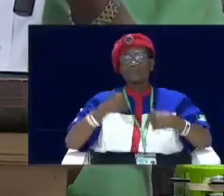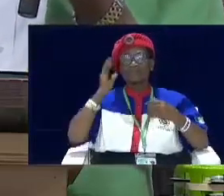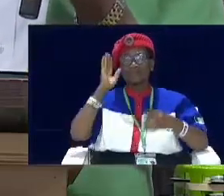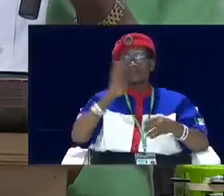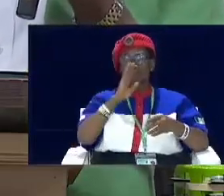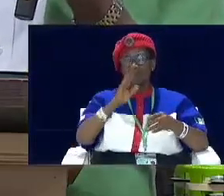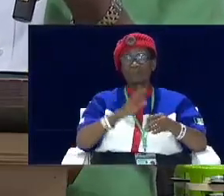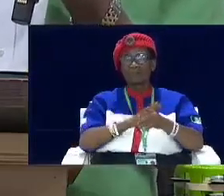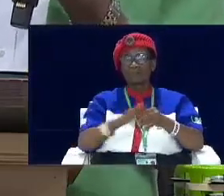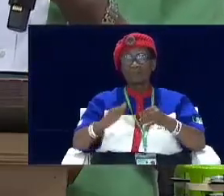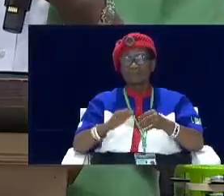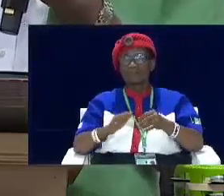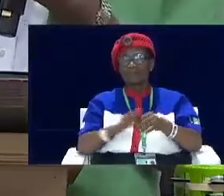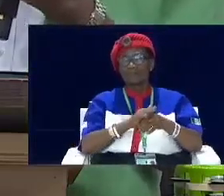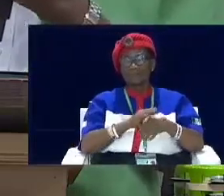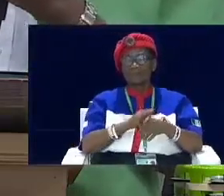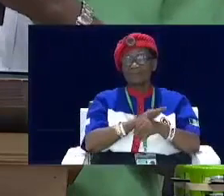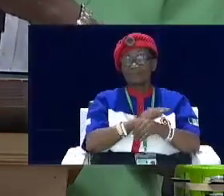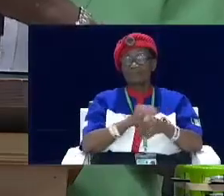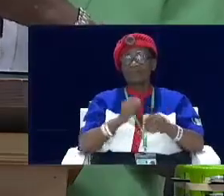God asked me to tell you.